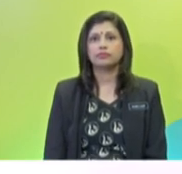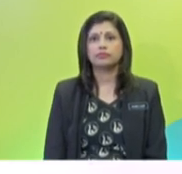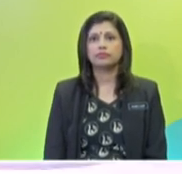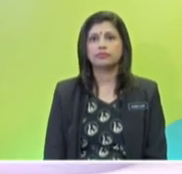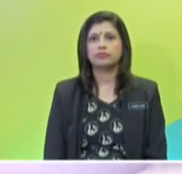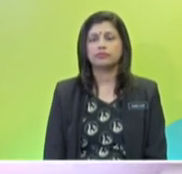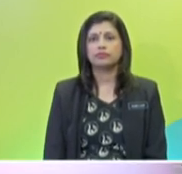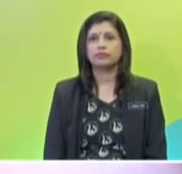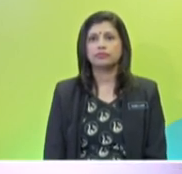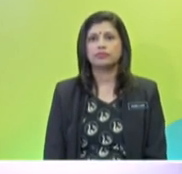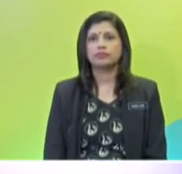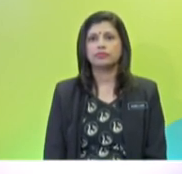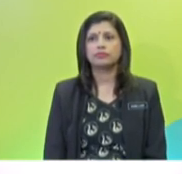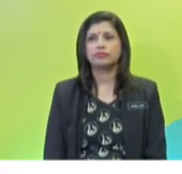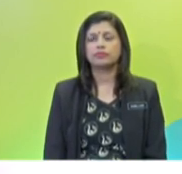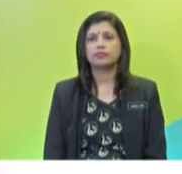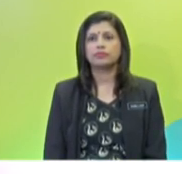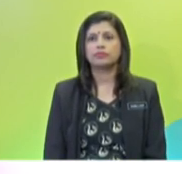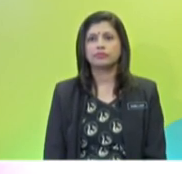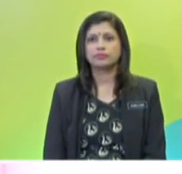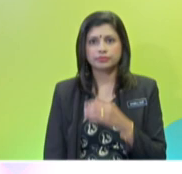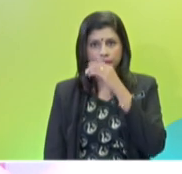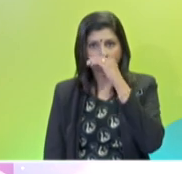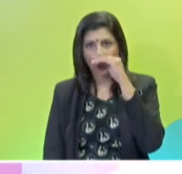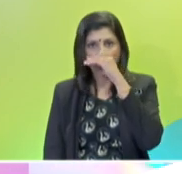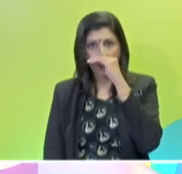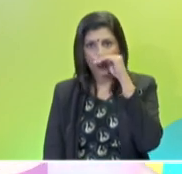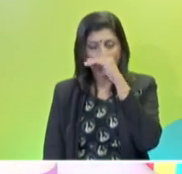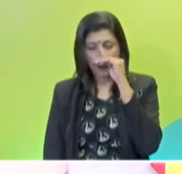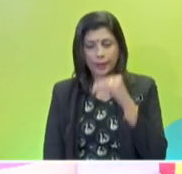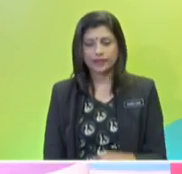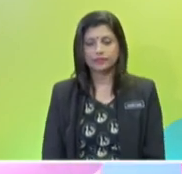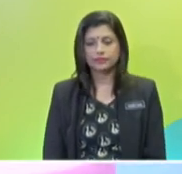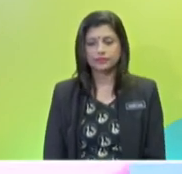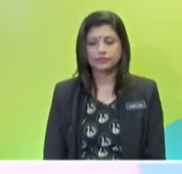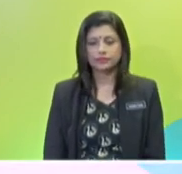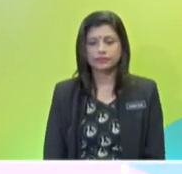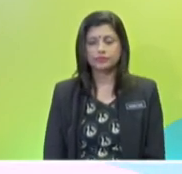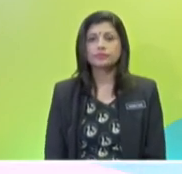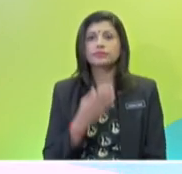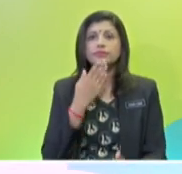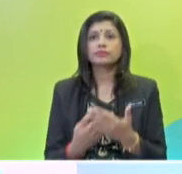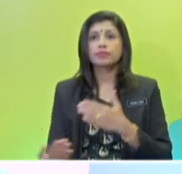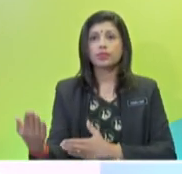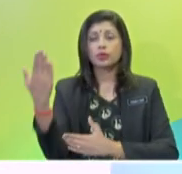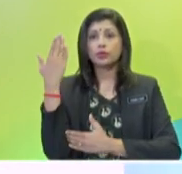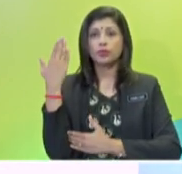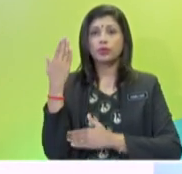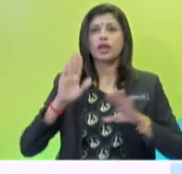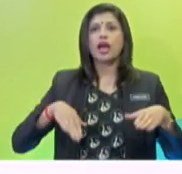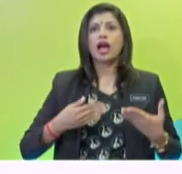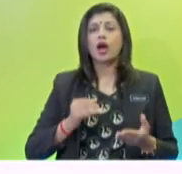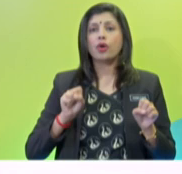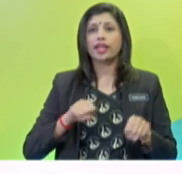1.25. Unit 5. Lesson 7. Activity 2. Good morning. How can I help